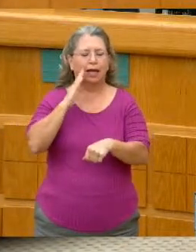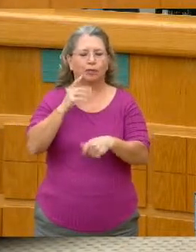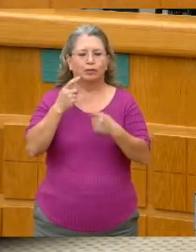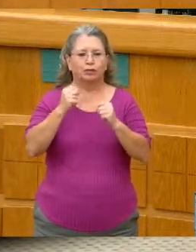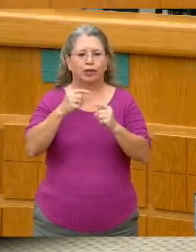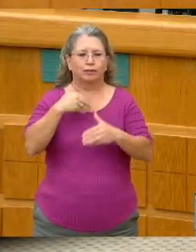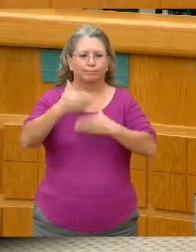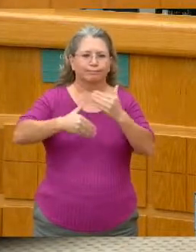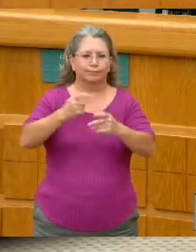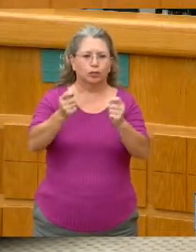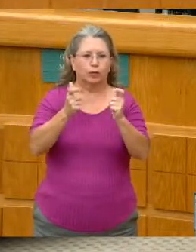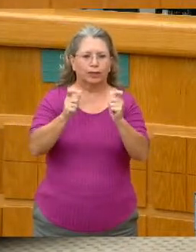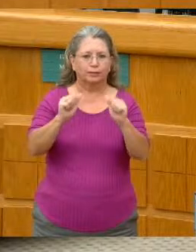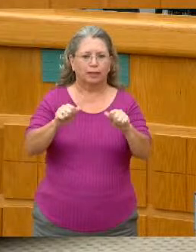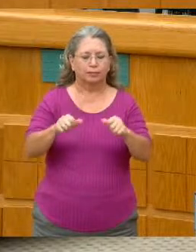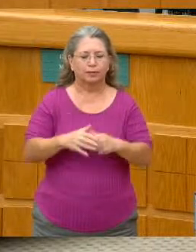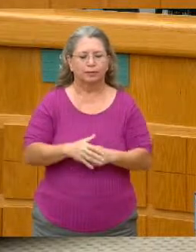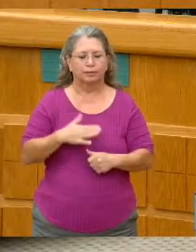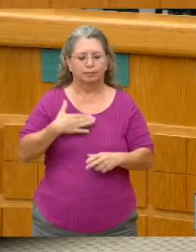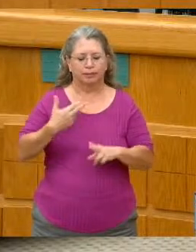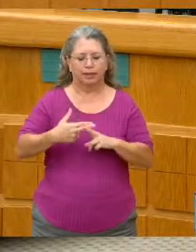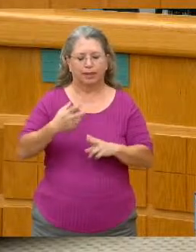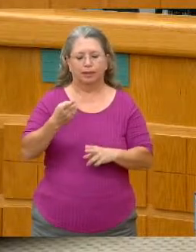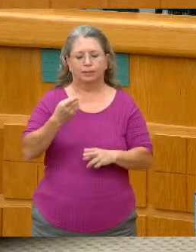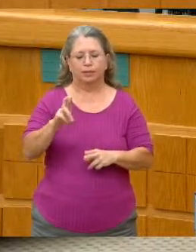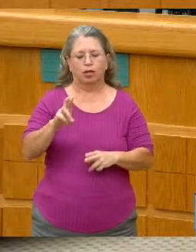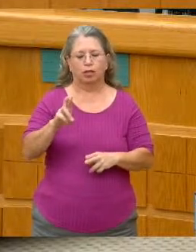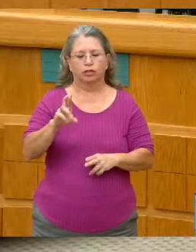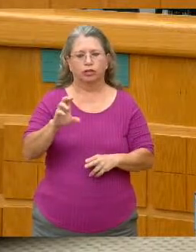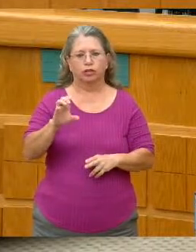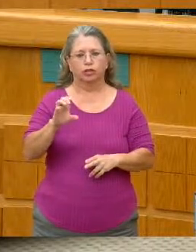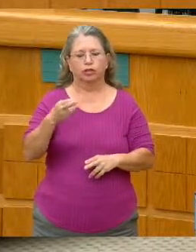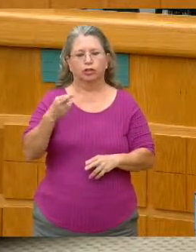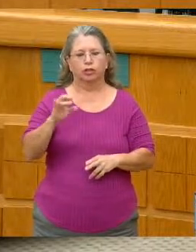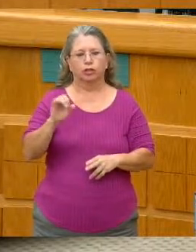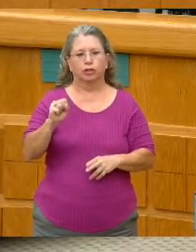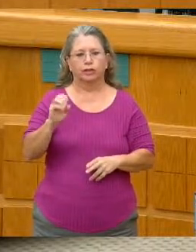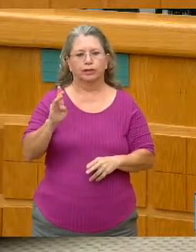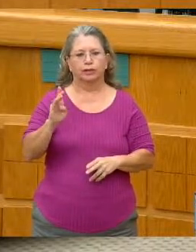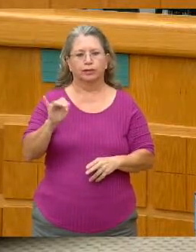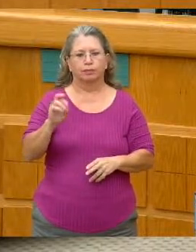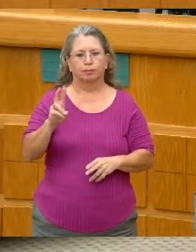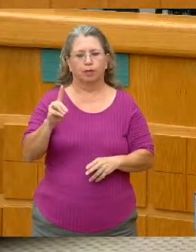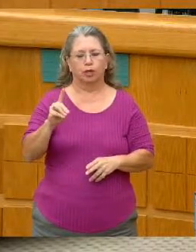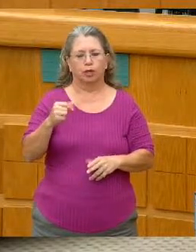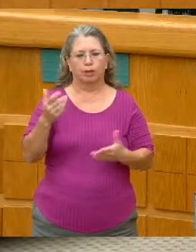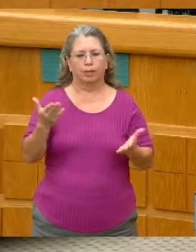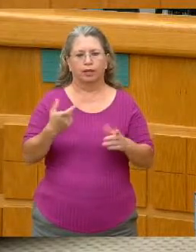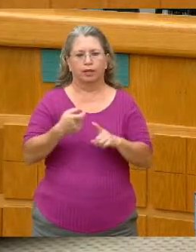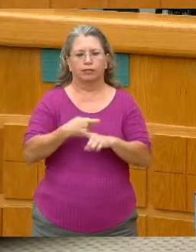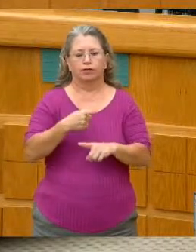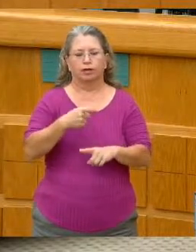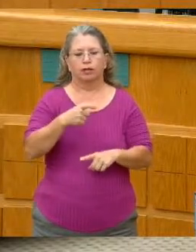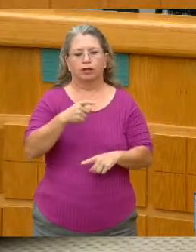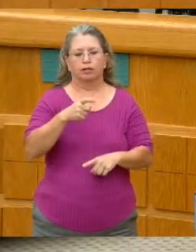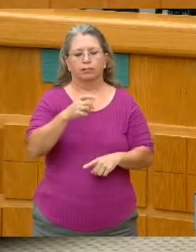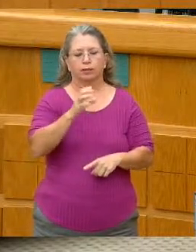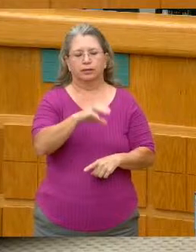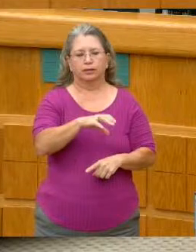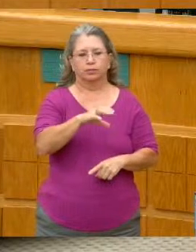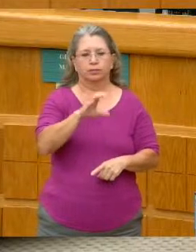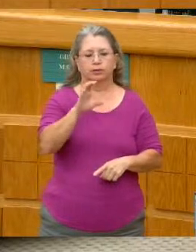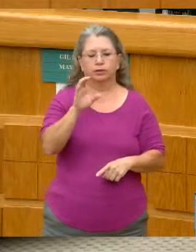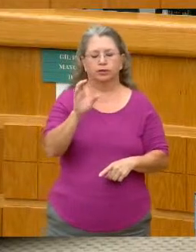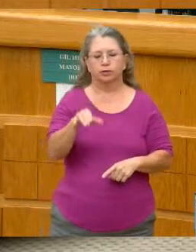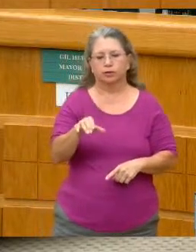as possible. My name is Dr. Chris Bird. I'm here on behalf of the CC, which stands for